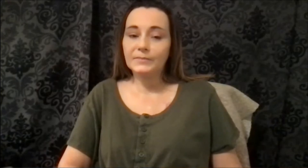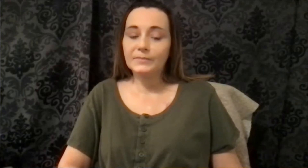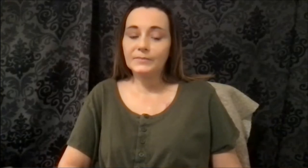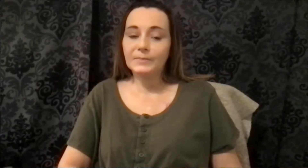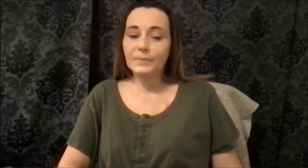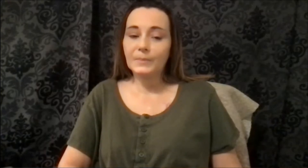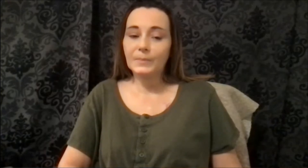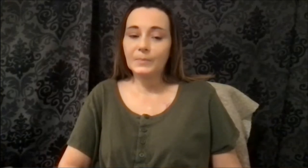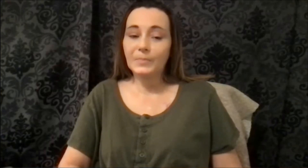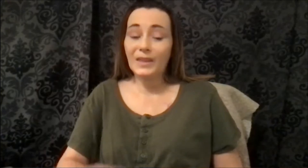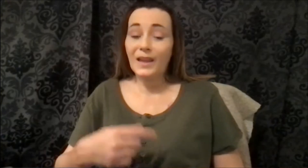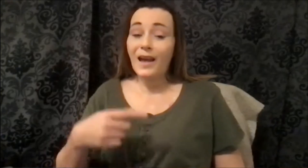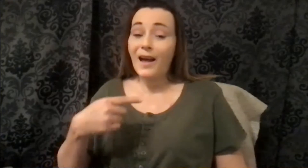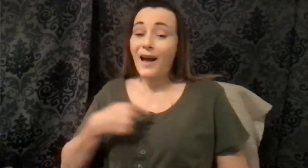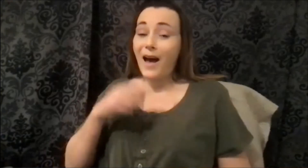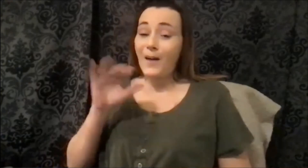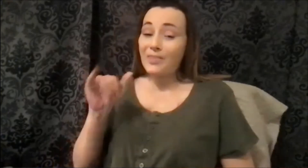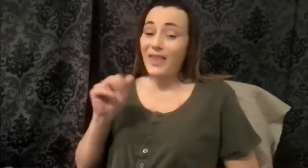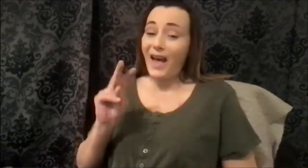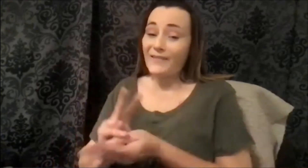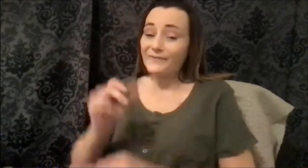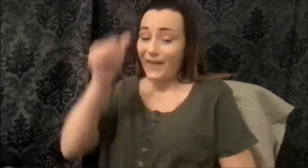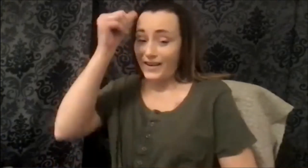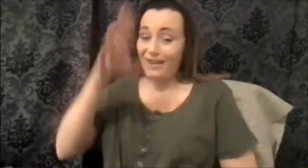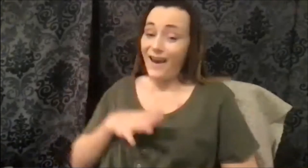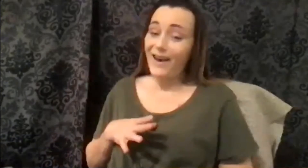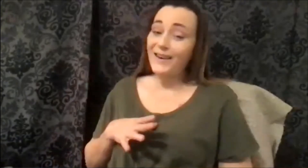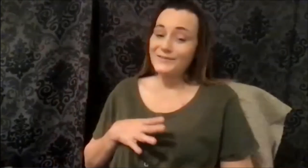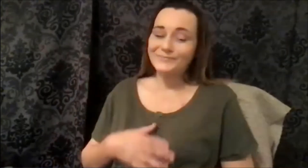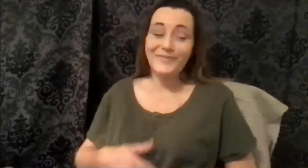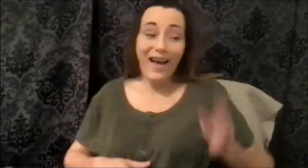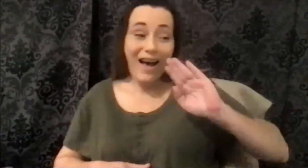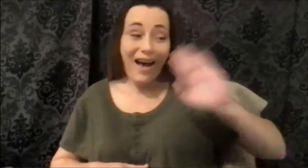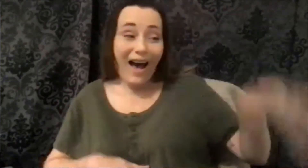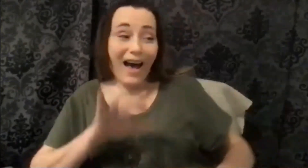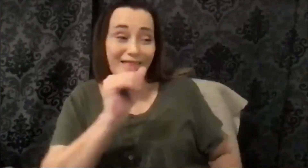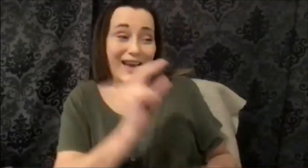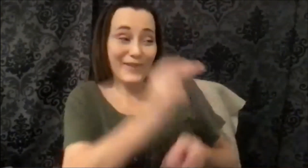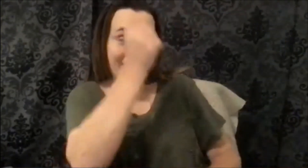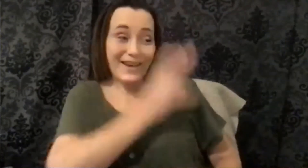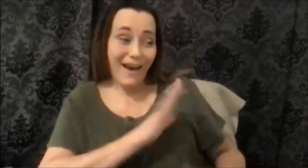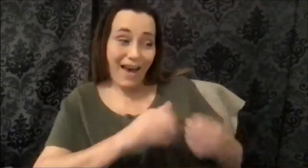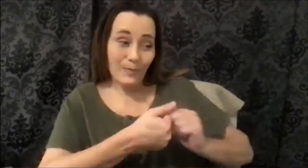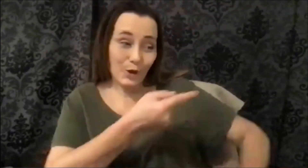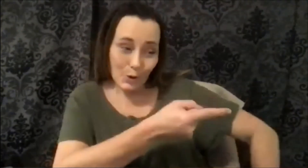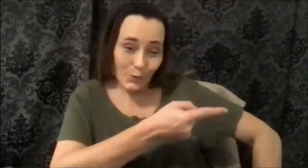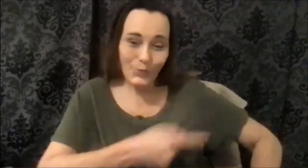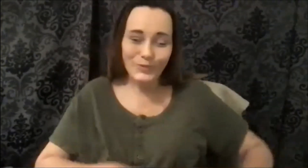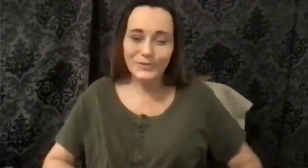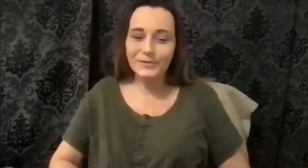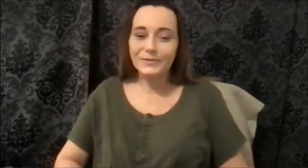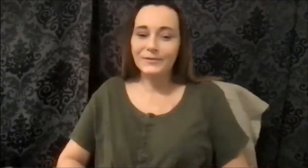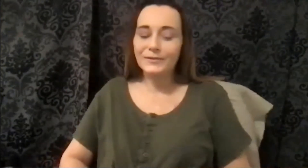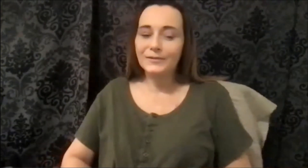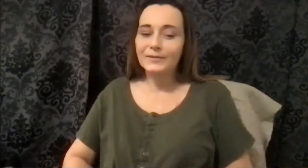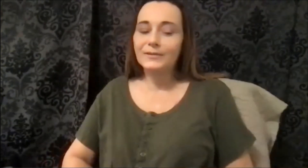I'm that fucking guy. Hey, that fucking guy, how are you? A certified